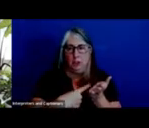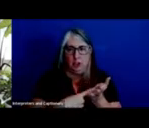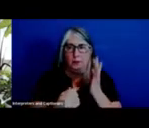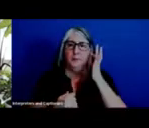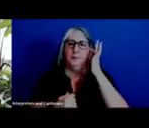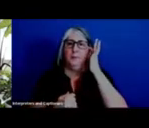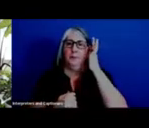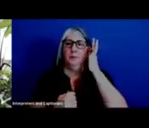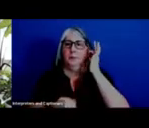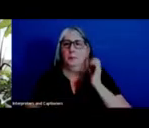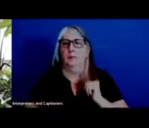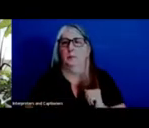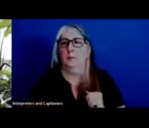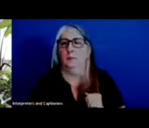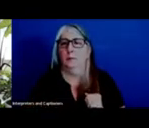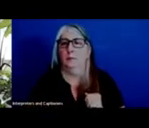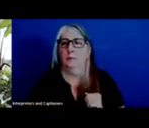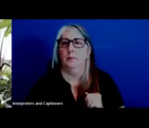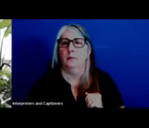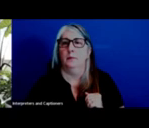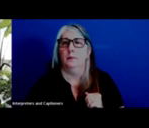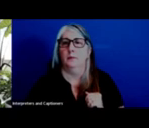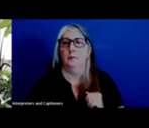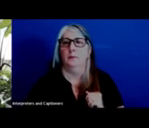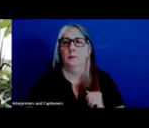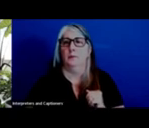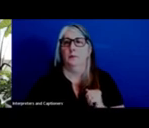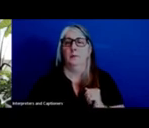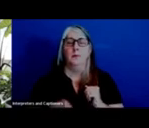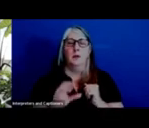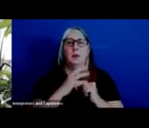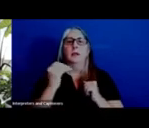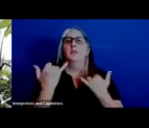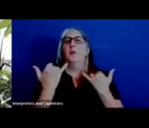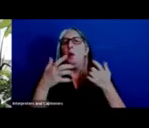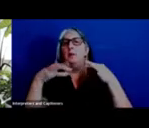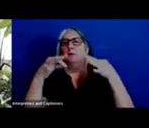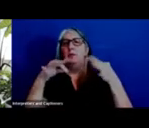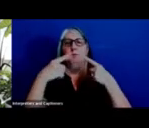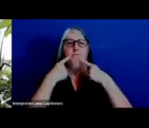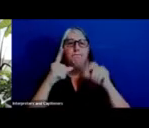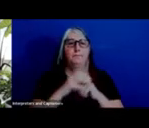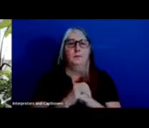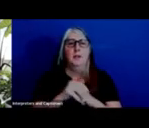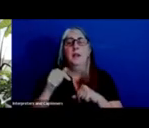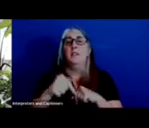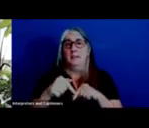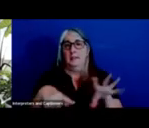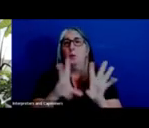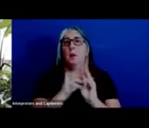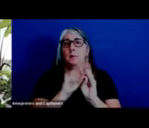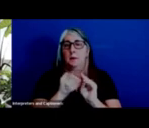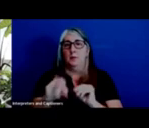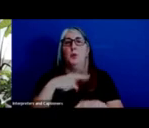Let's go to the next slide. I'll cover just a few more housekeeping pieces. This is a webinar format, so you are